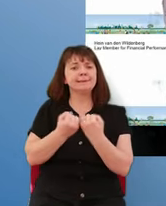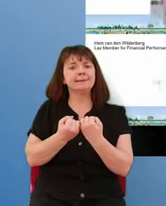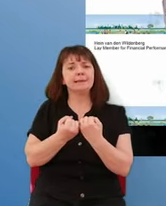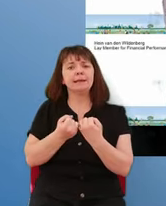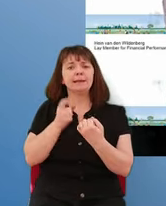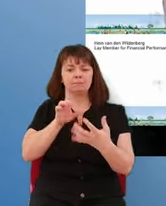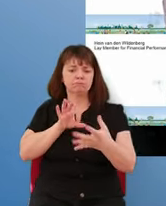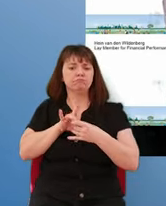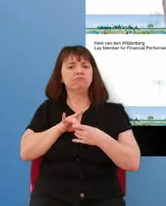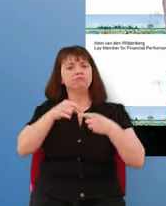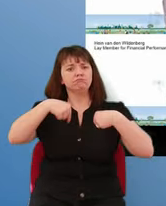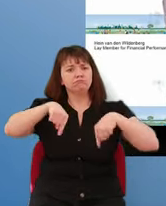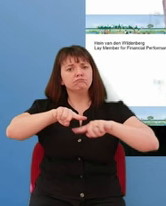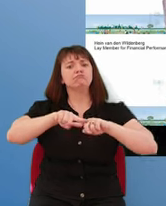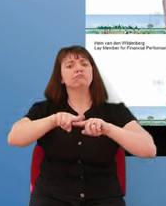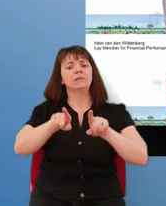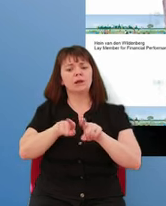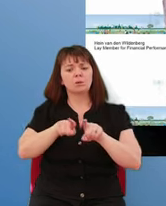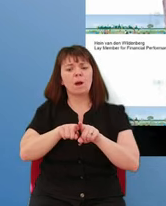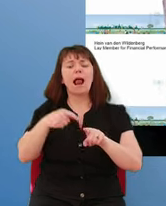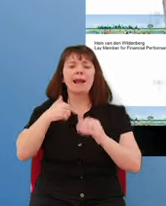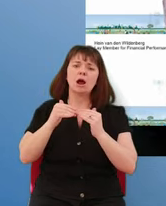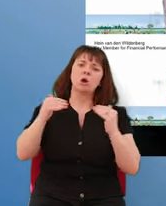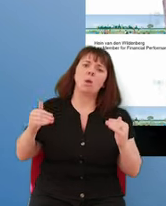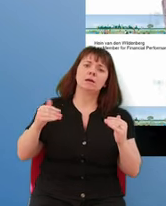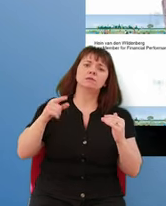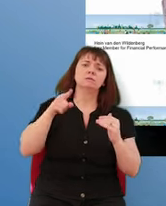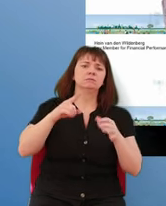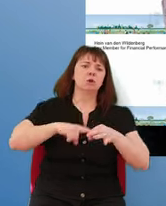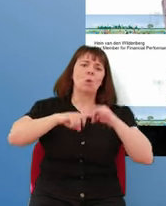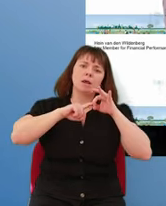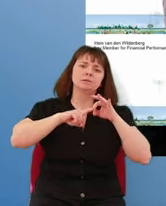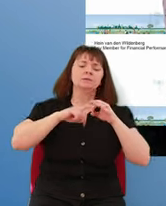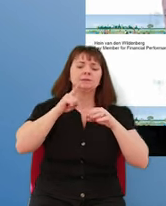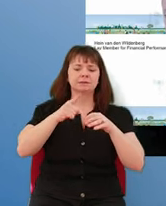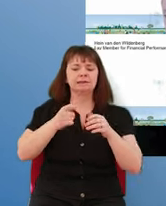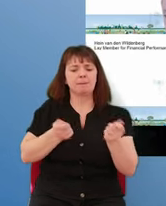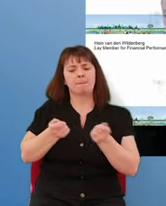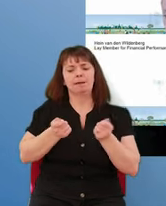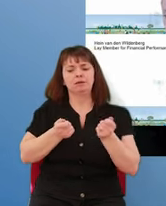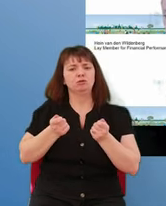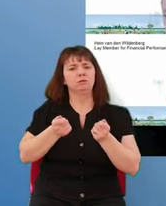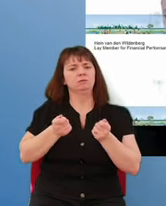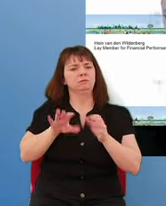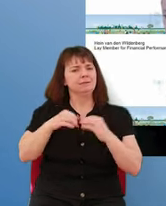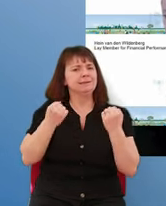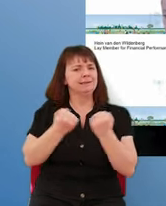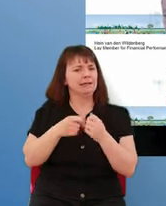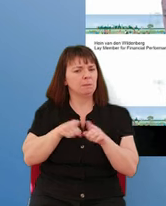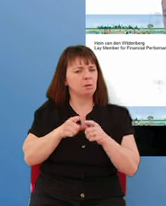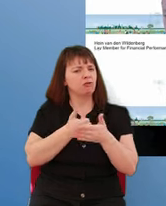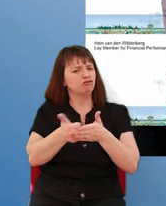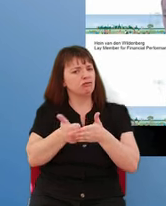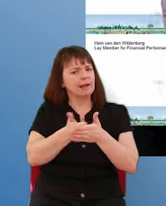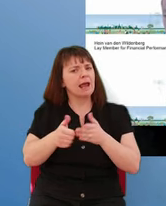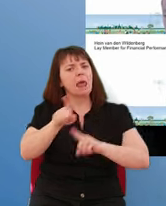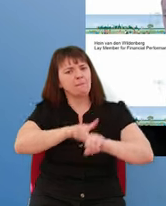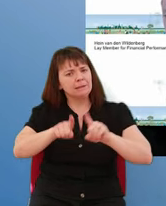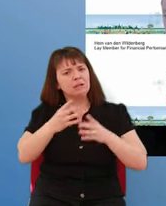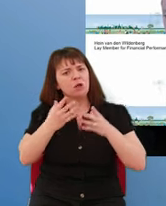There are regular meetings with the commissioning team and all the key stakeholders to review